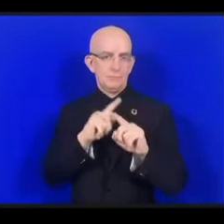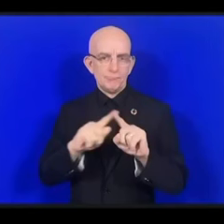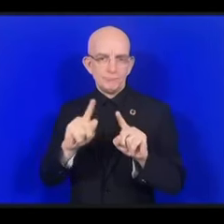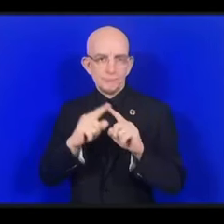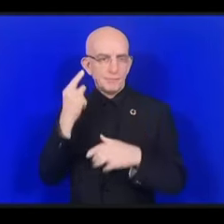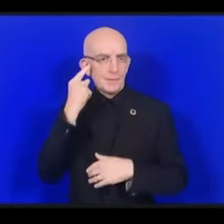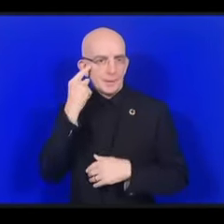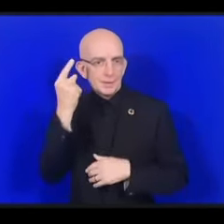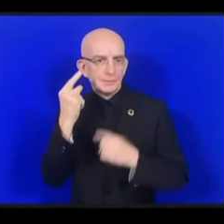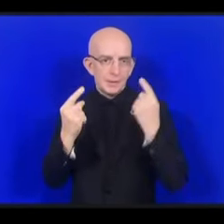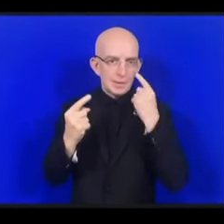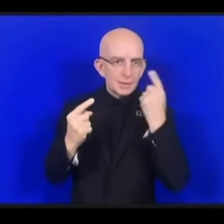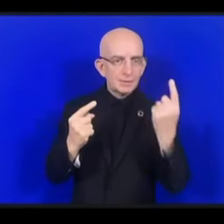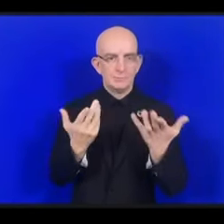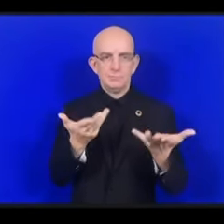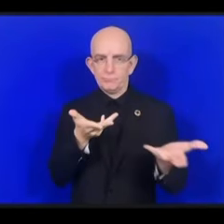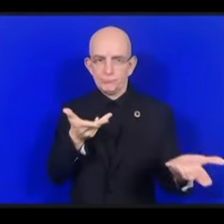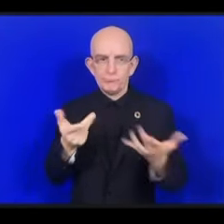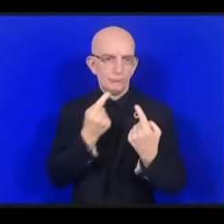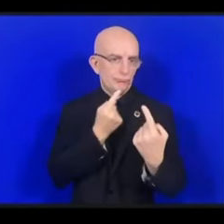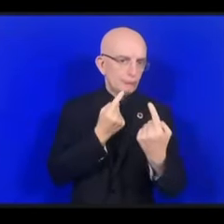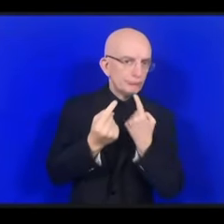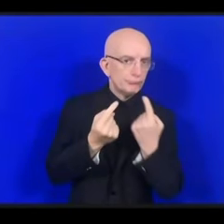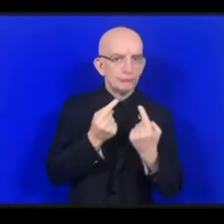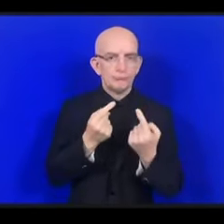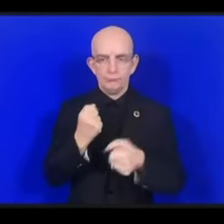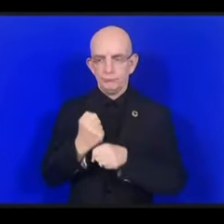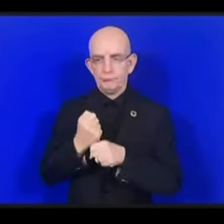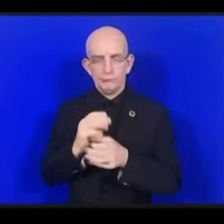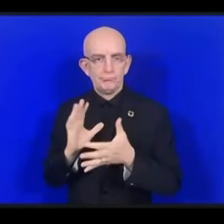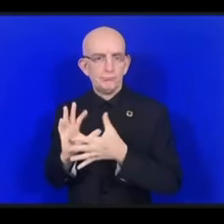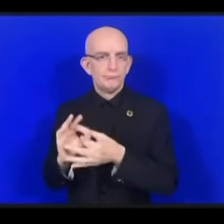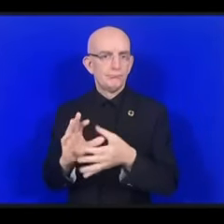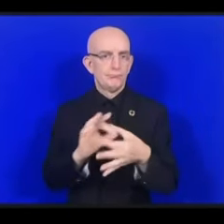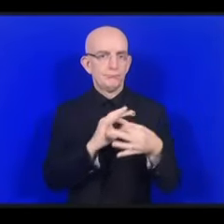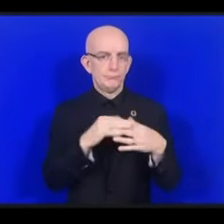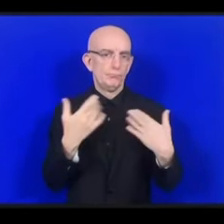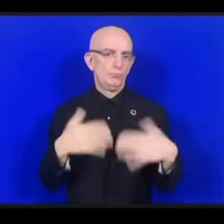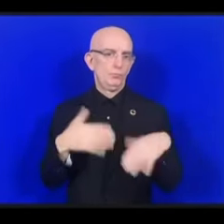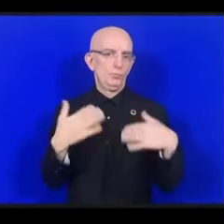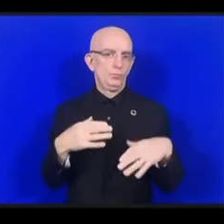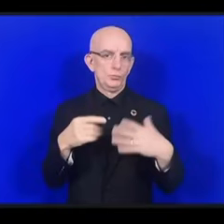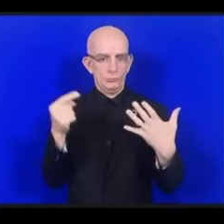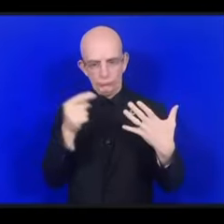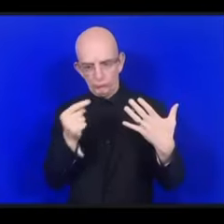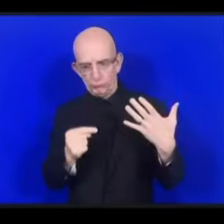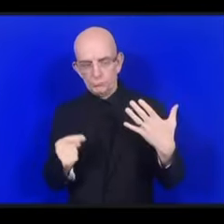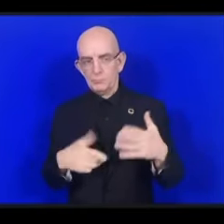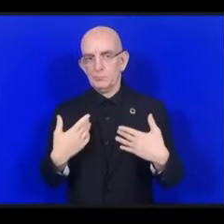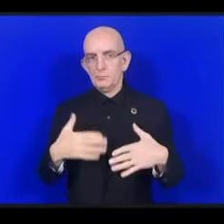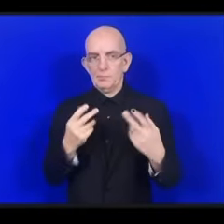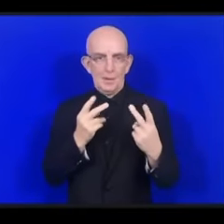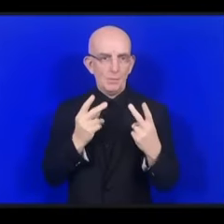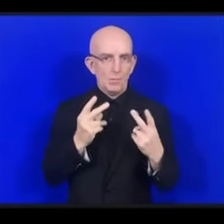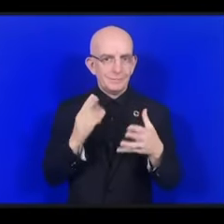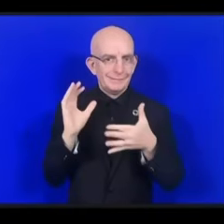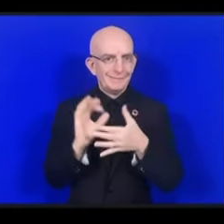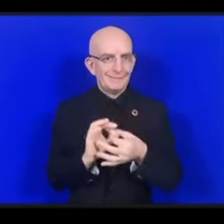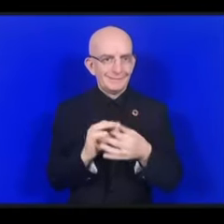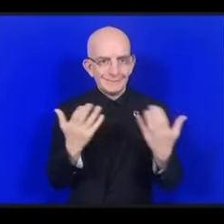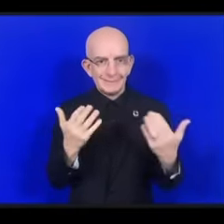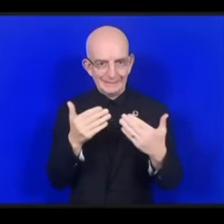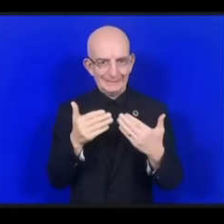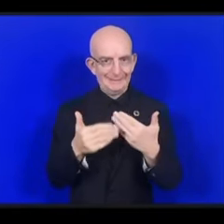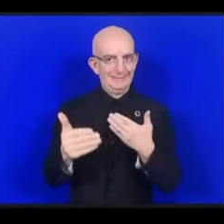facing the world as far as artificial intelligence is concerned. Indeed, there's been very